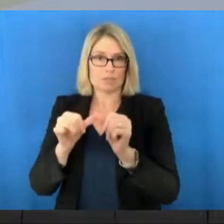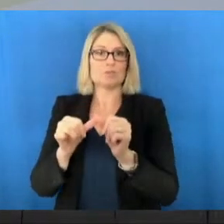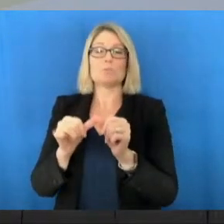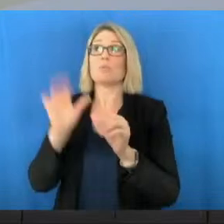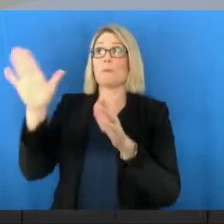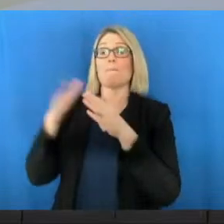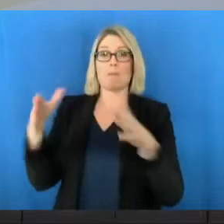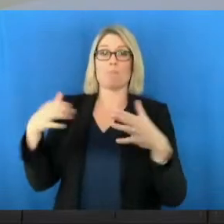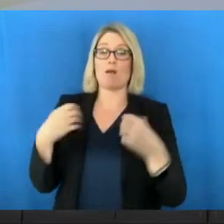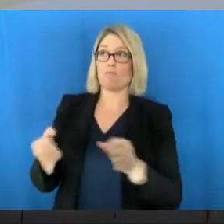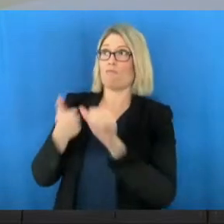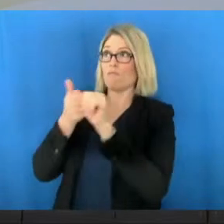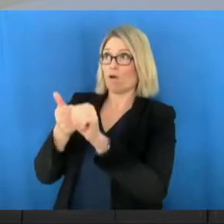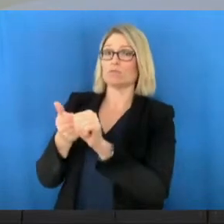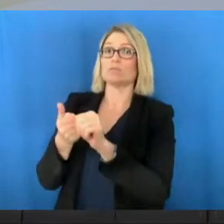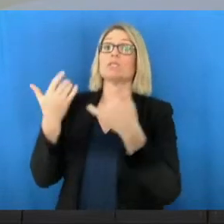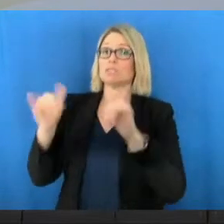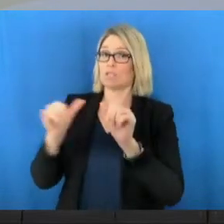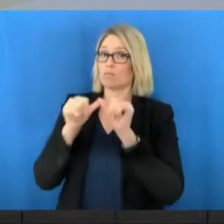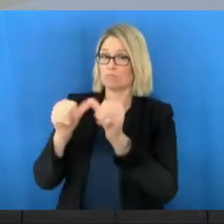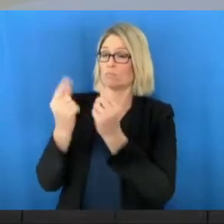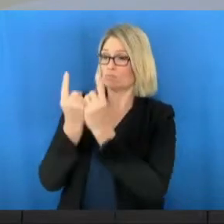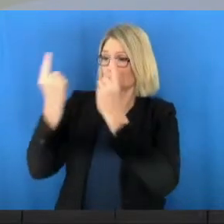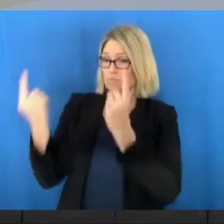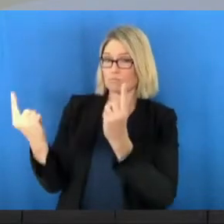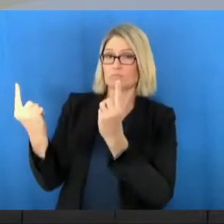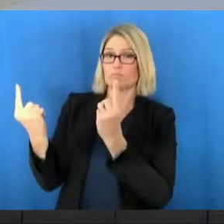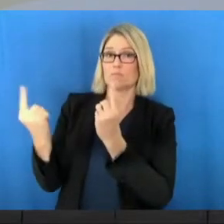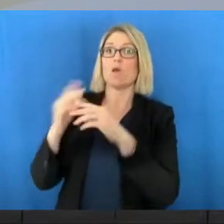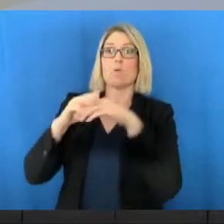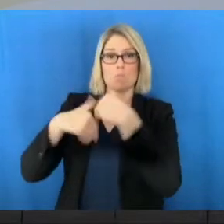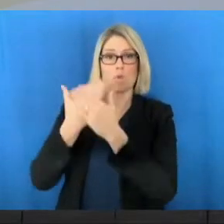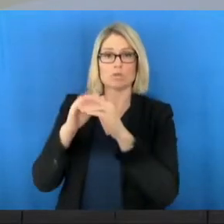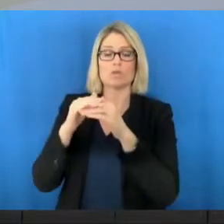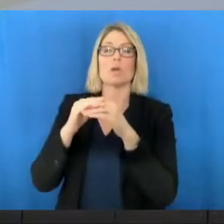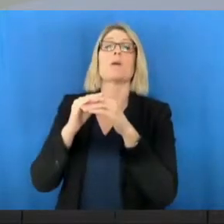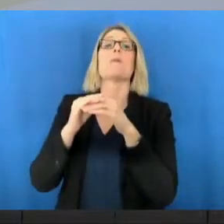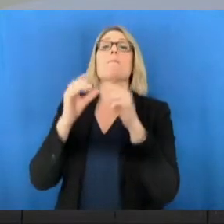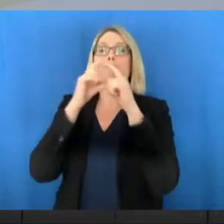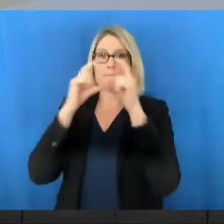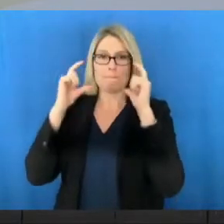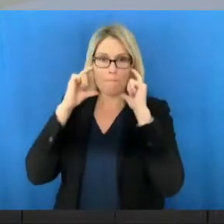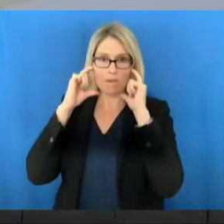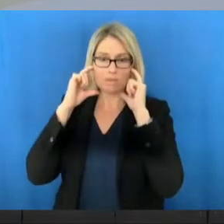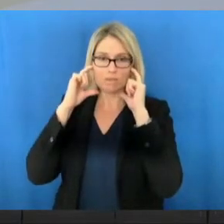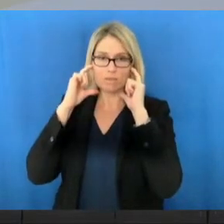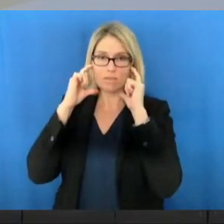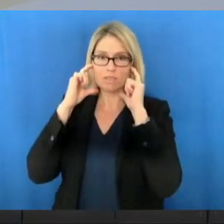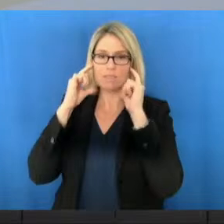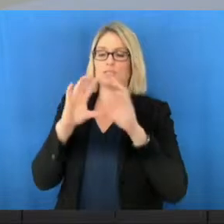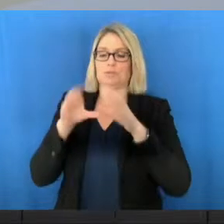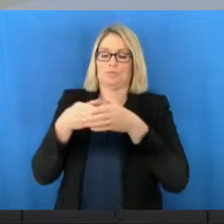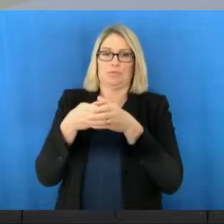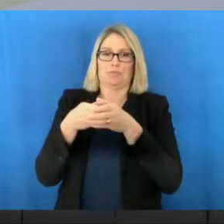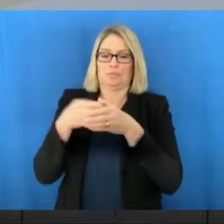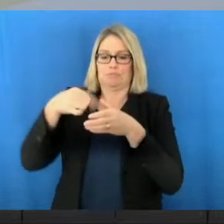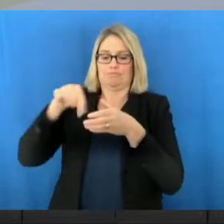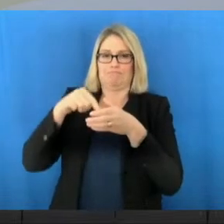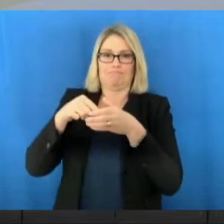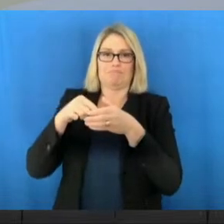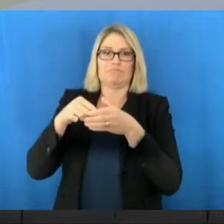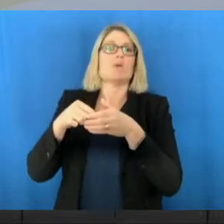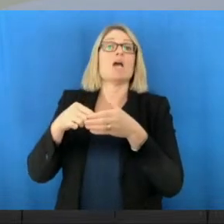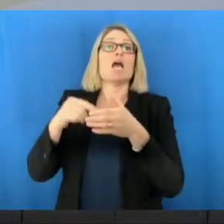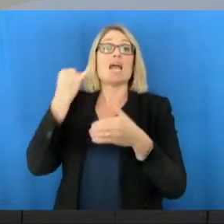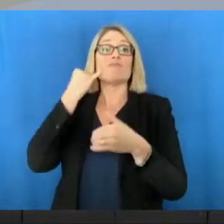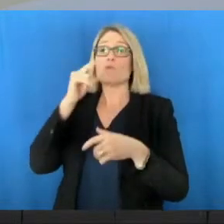measures such as physical distancing, hand washing, wearing a mask in public places, keeping our circles small, avoiding non-essential